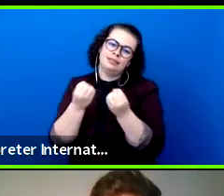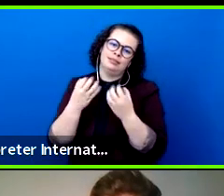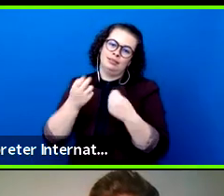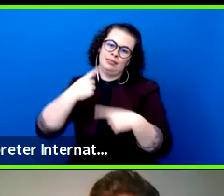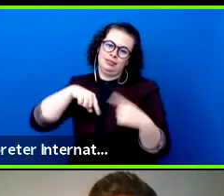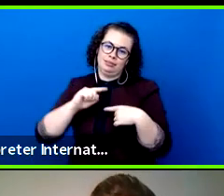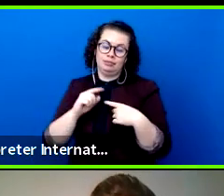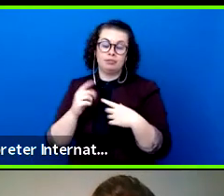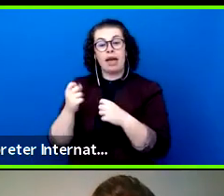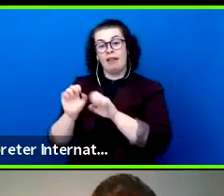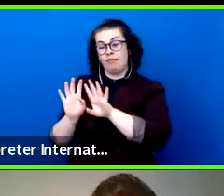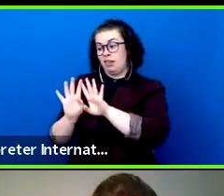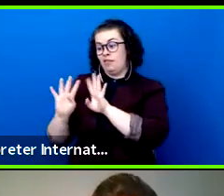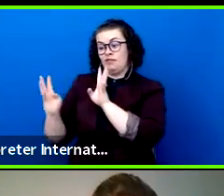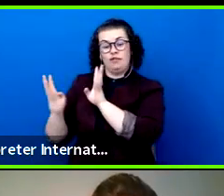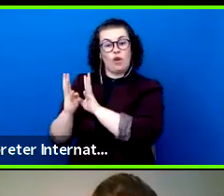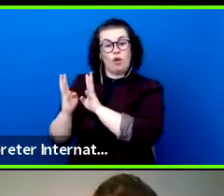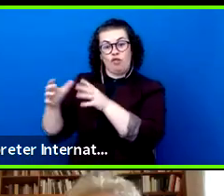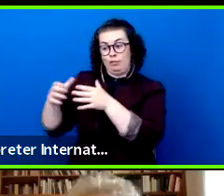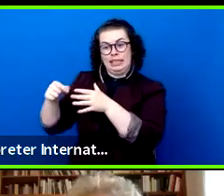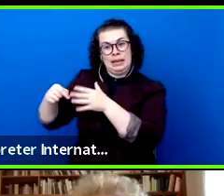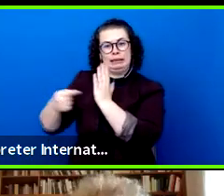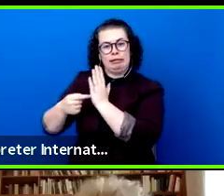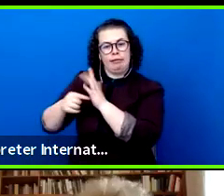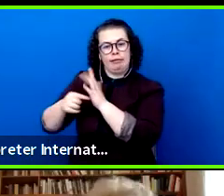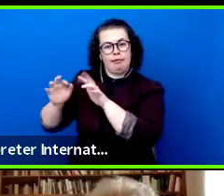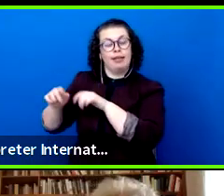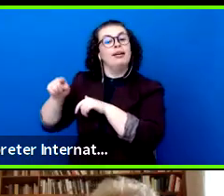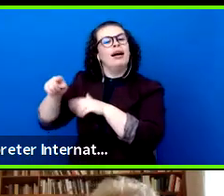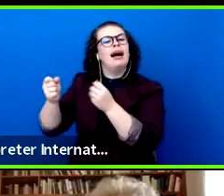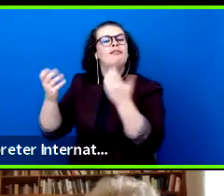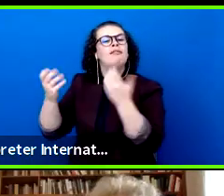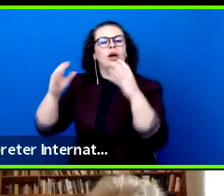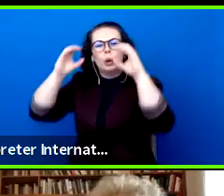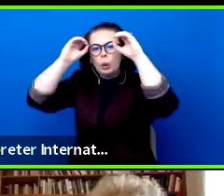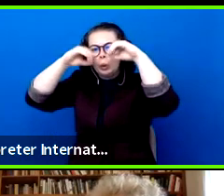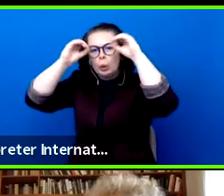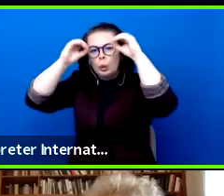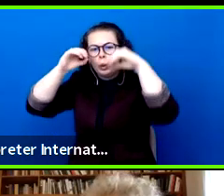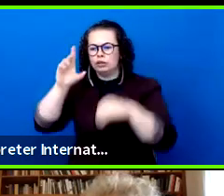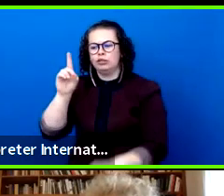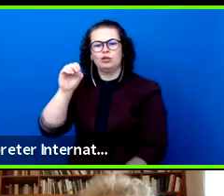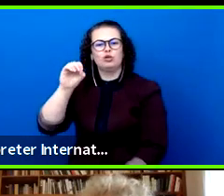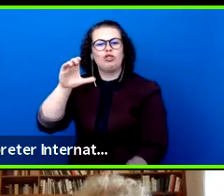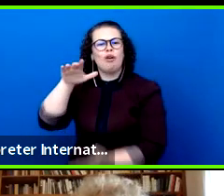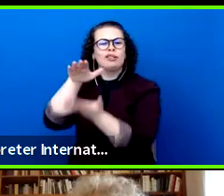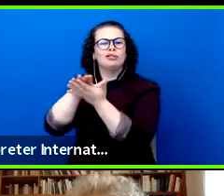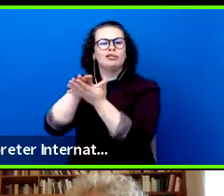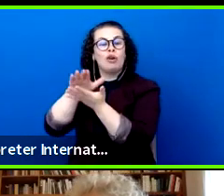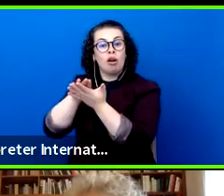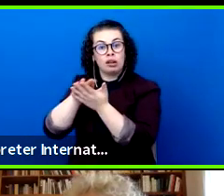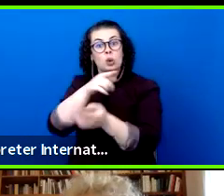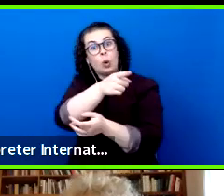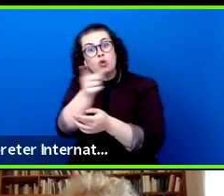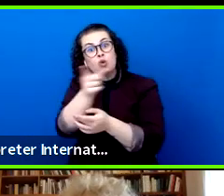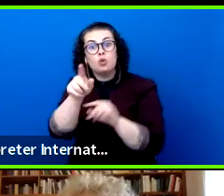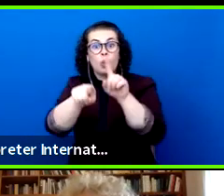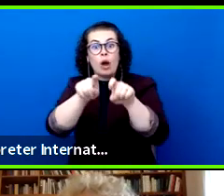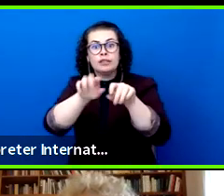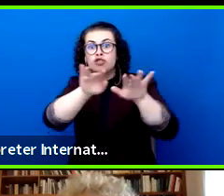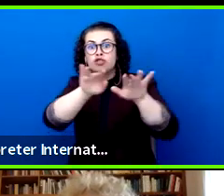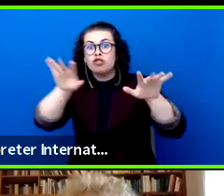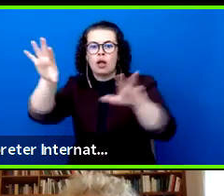be feeding me via a Google Doc. Any questions that are being posed? I don't